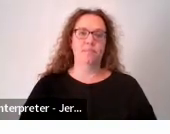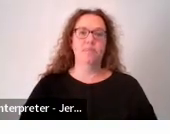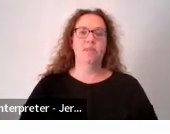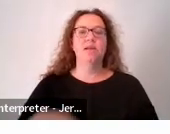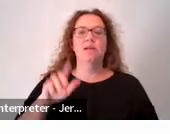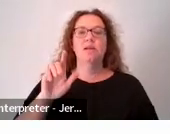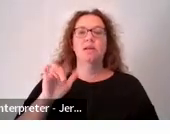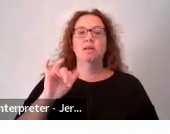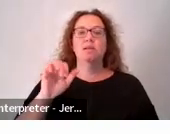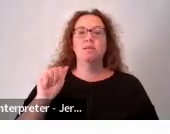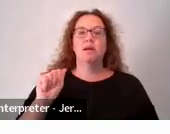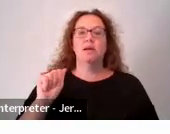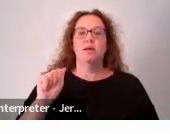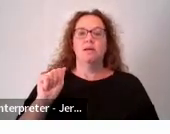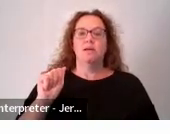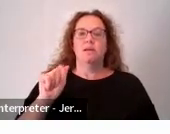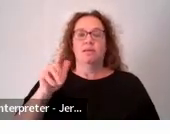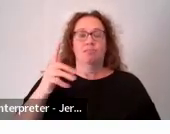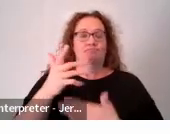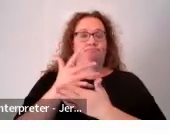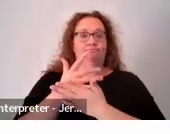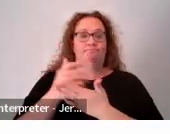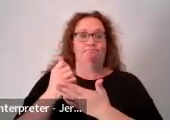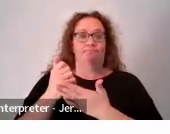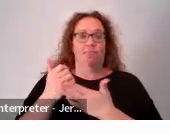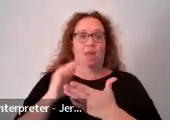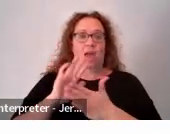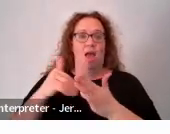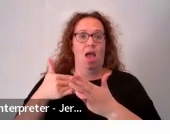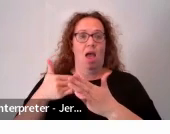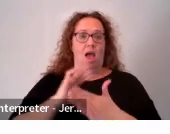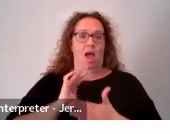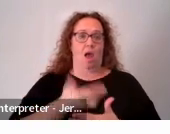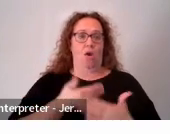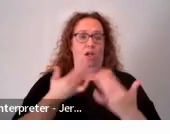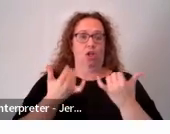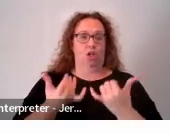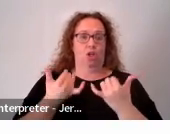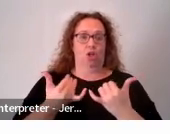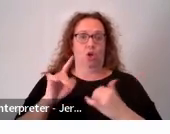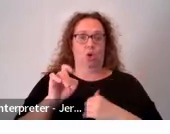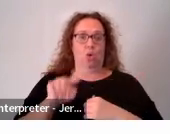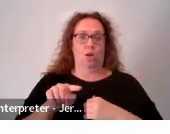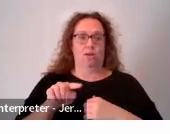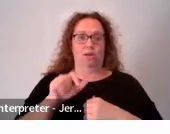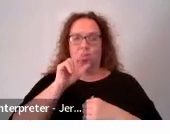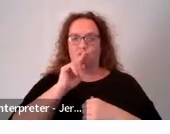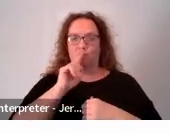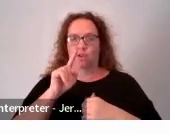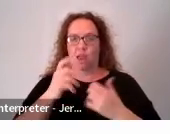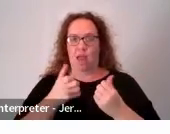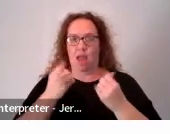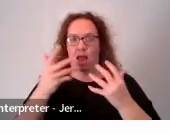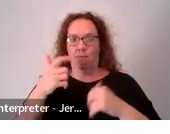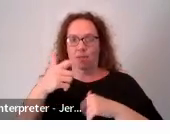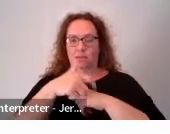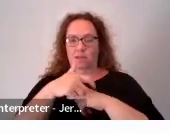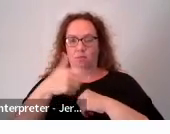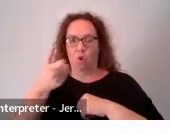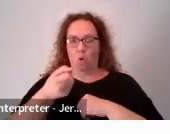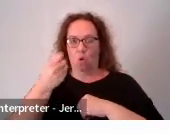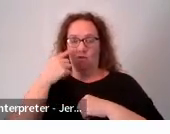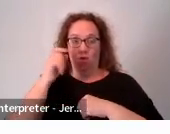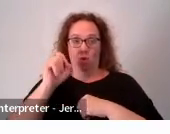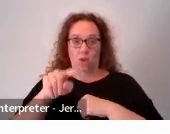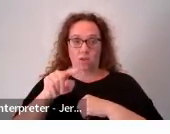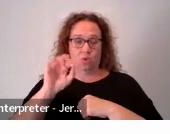Lisa, this exhausts the questions we have currently. I'm not sure exactly how much time we've earmarked for questions here. I could hold for a little longer, or